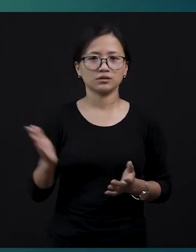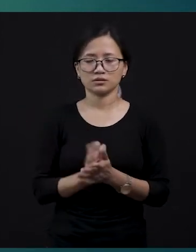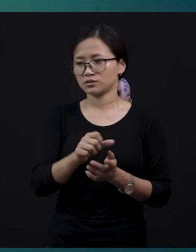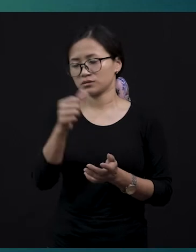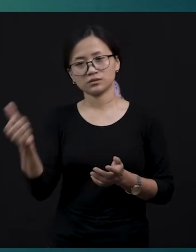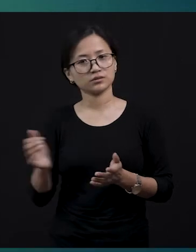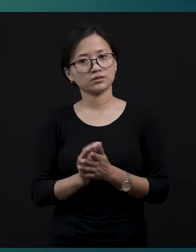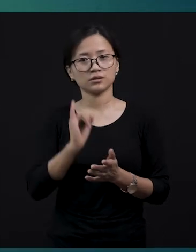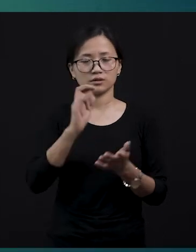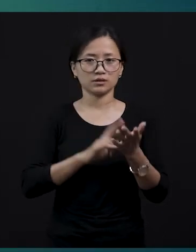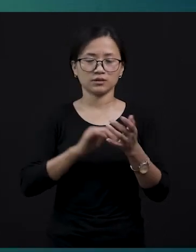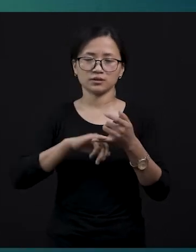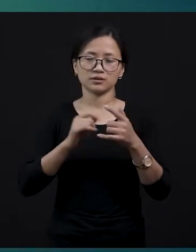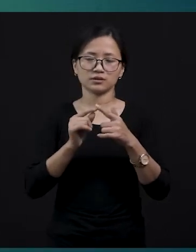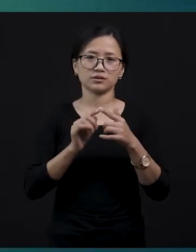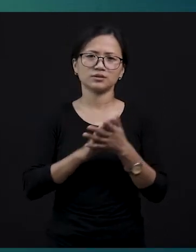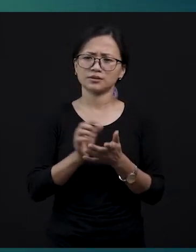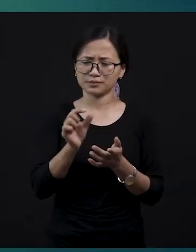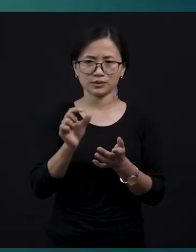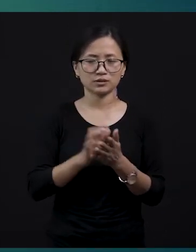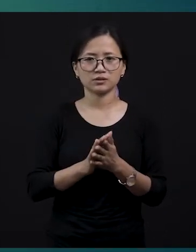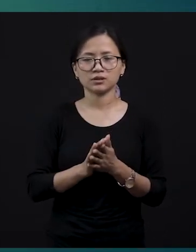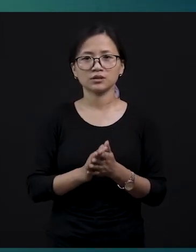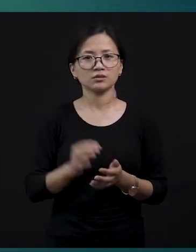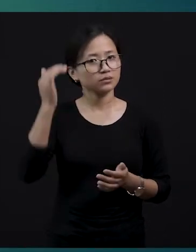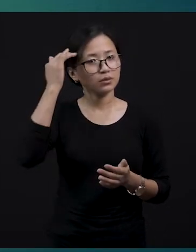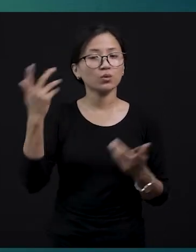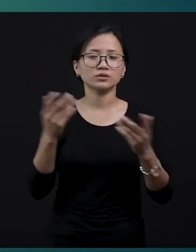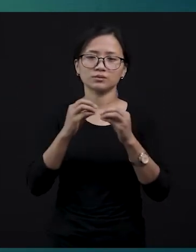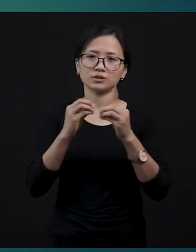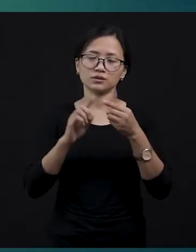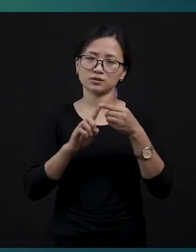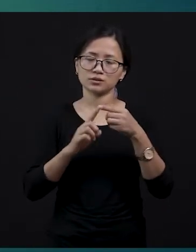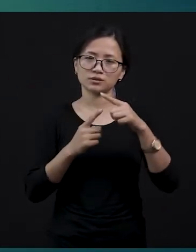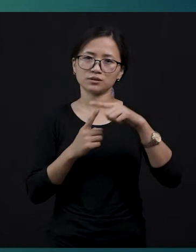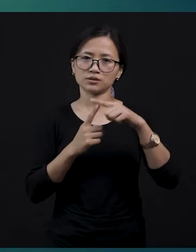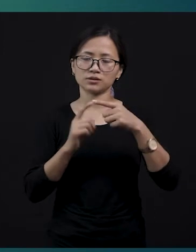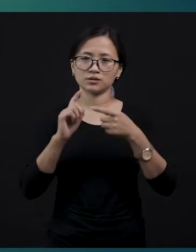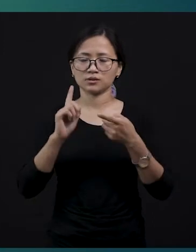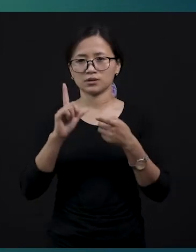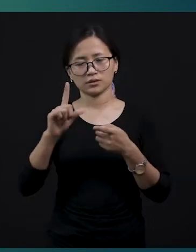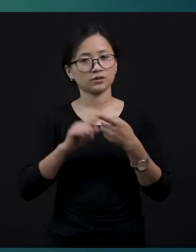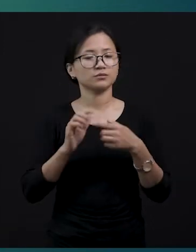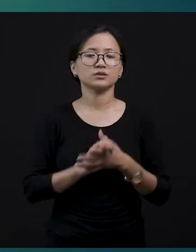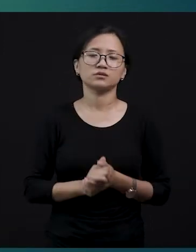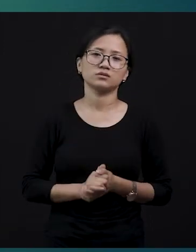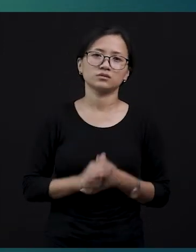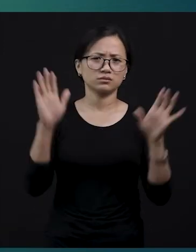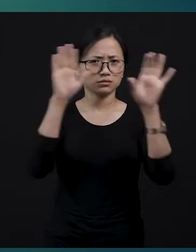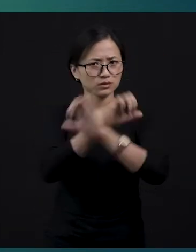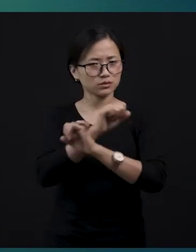another insect called the beetle, okay? Darkling beetle. You know what is a beetle? There is another insect called the darkling beetle.